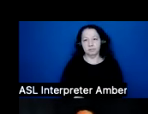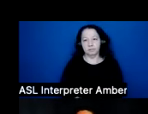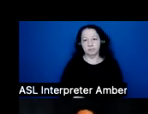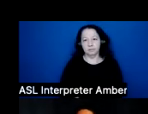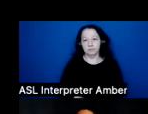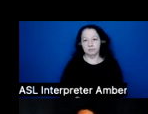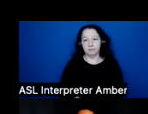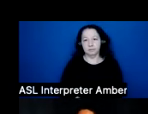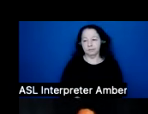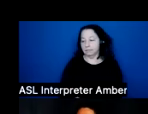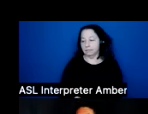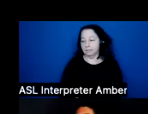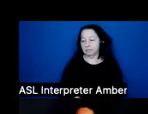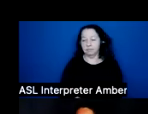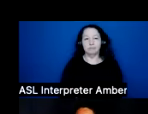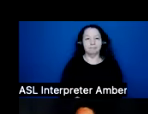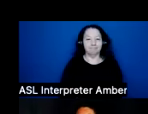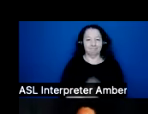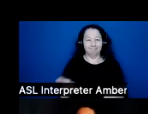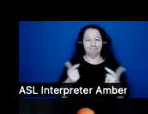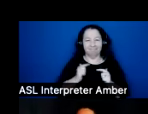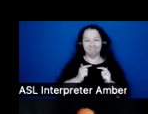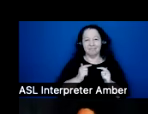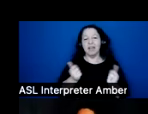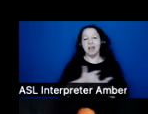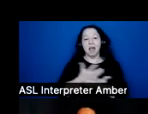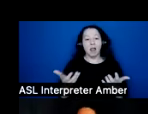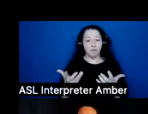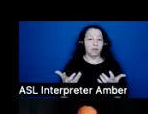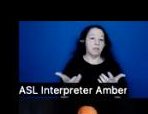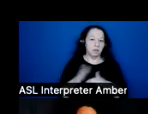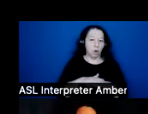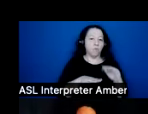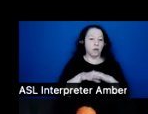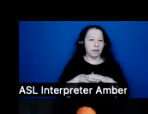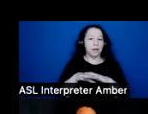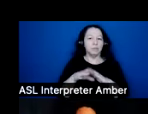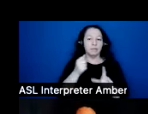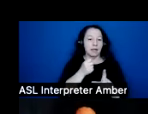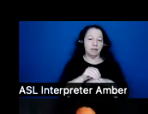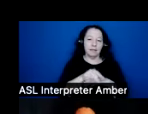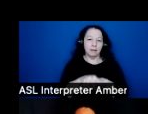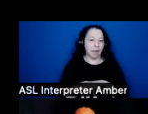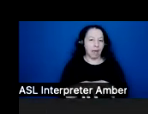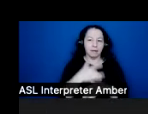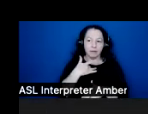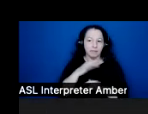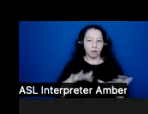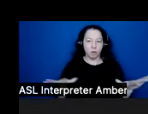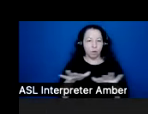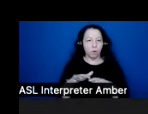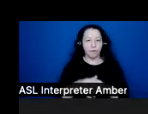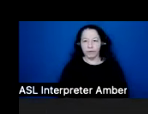sort of overlaps and intersects, and and there's impacts all over. And